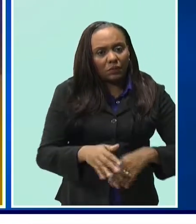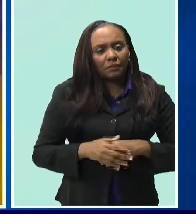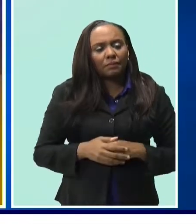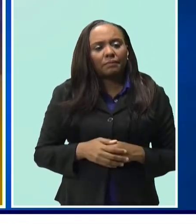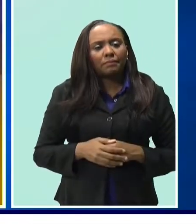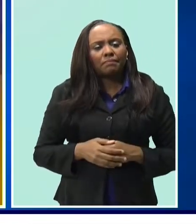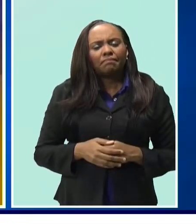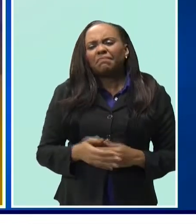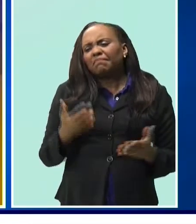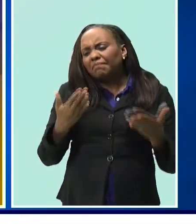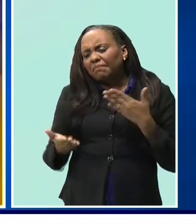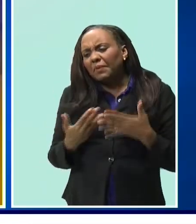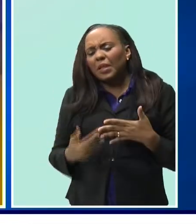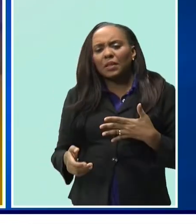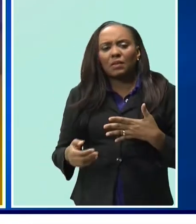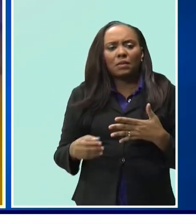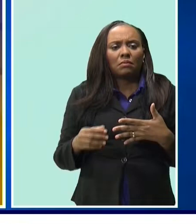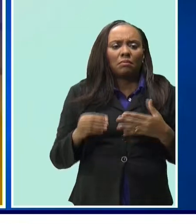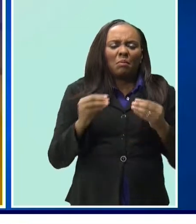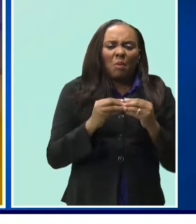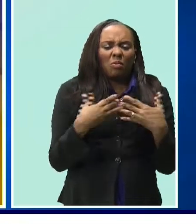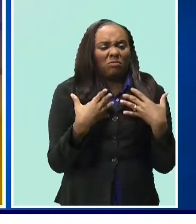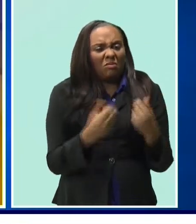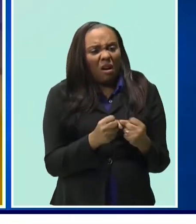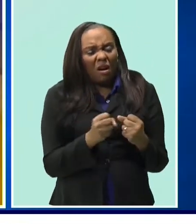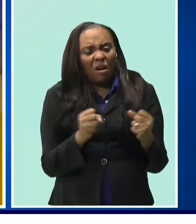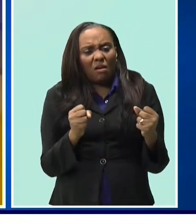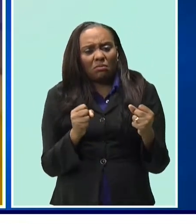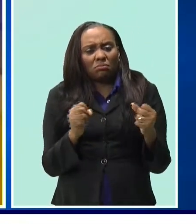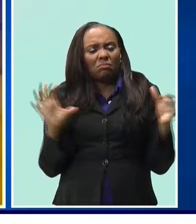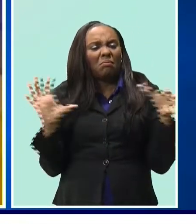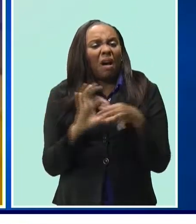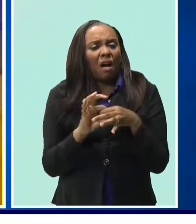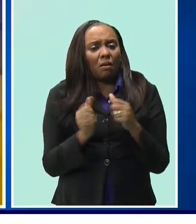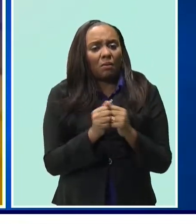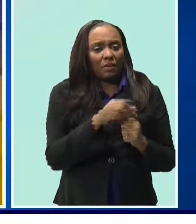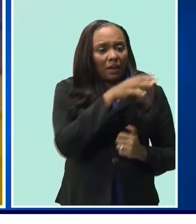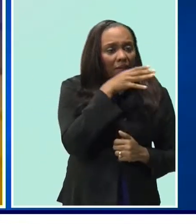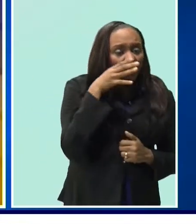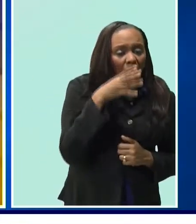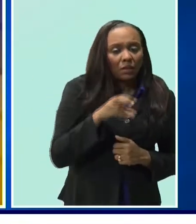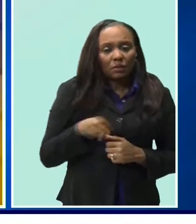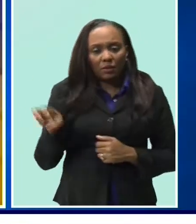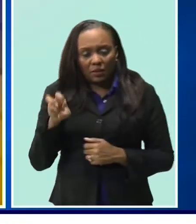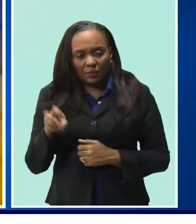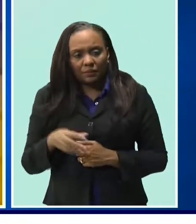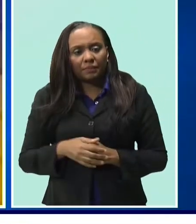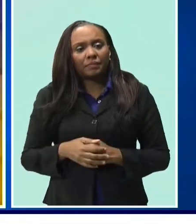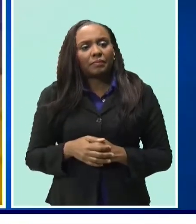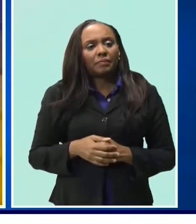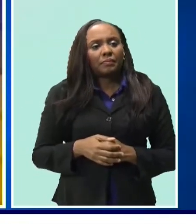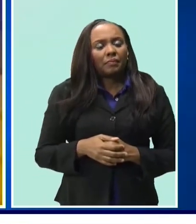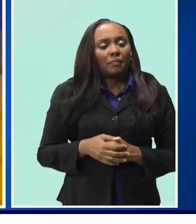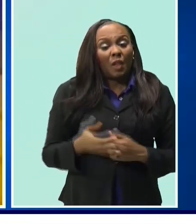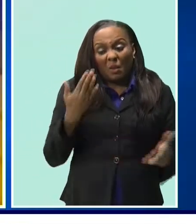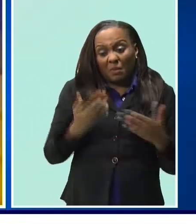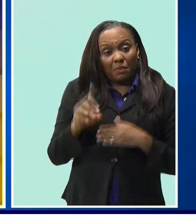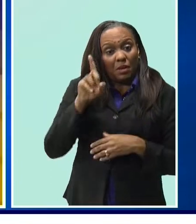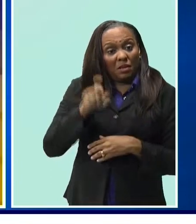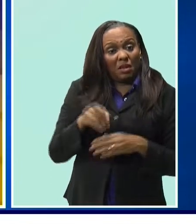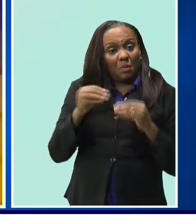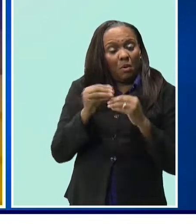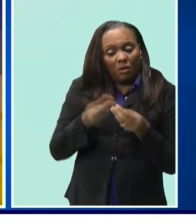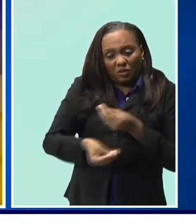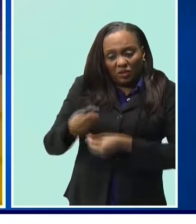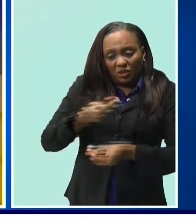stronger linkages between agriculture sectors and tourism in our countries. Another might be strengthened trade linkages within CARICOM.